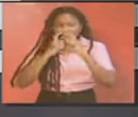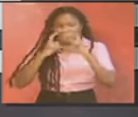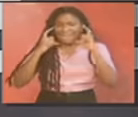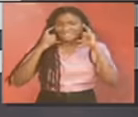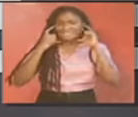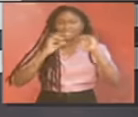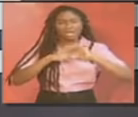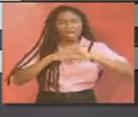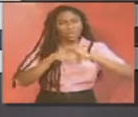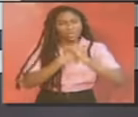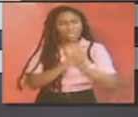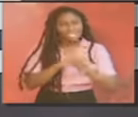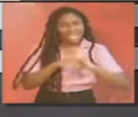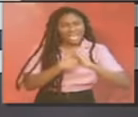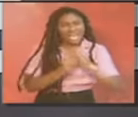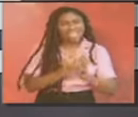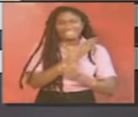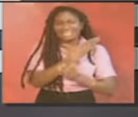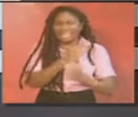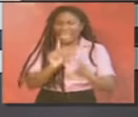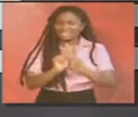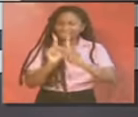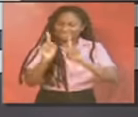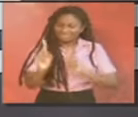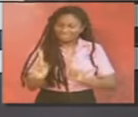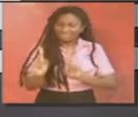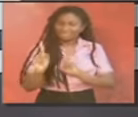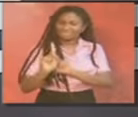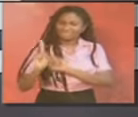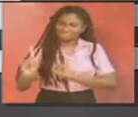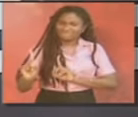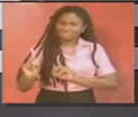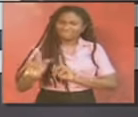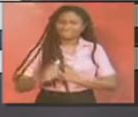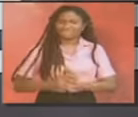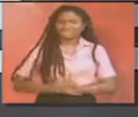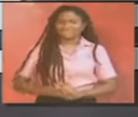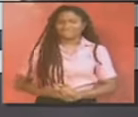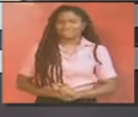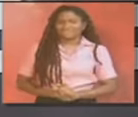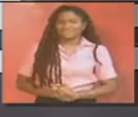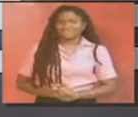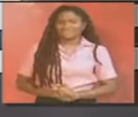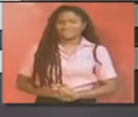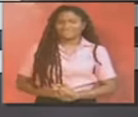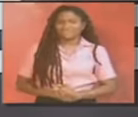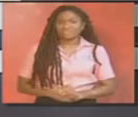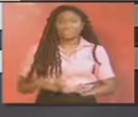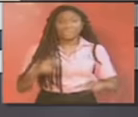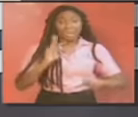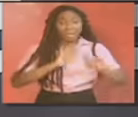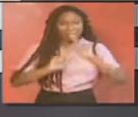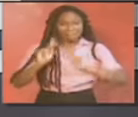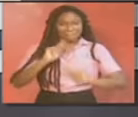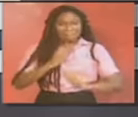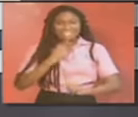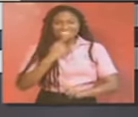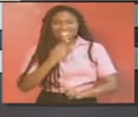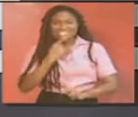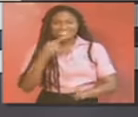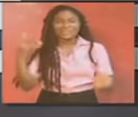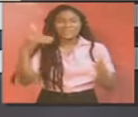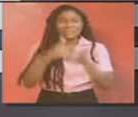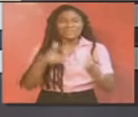wash your hands, and practice social distancing. There's an added saying that I would like to leave with you